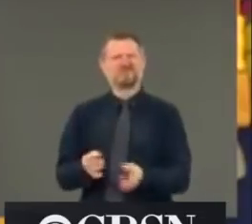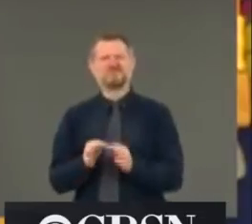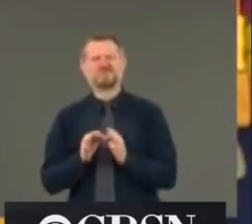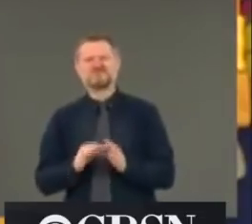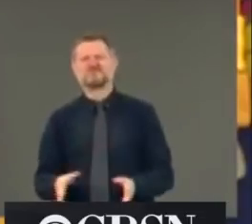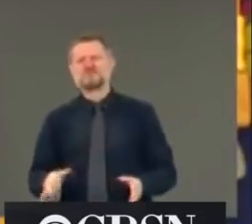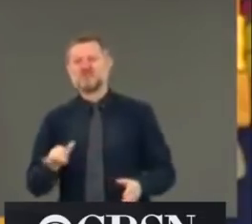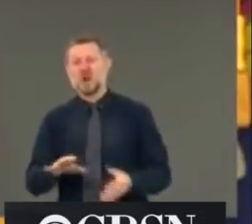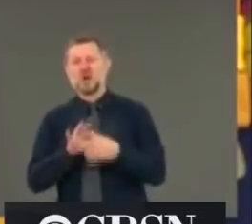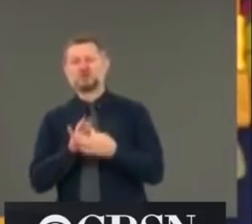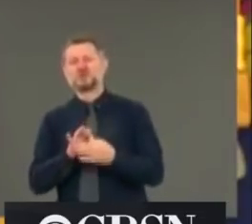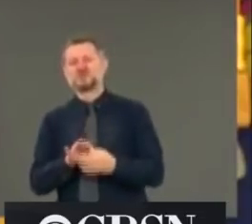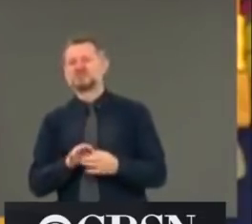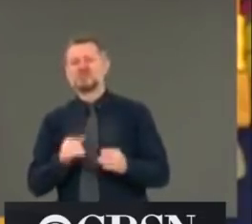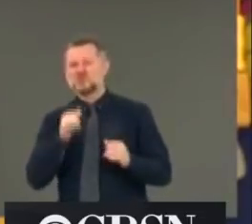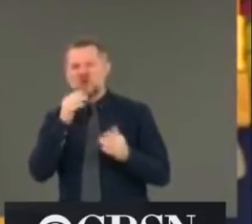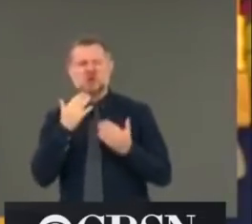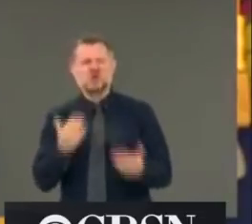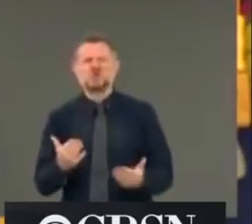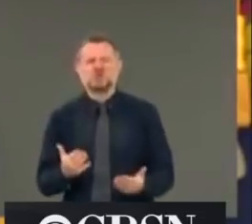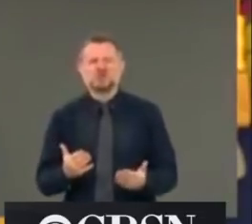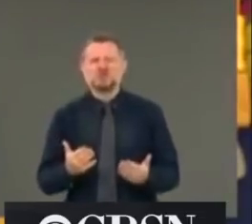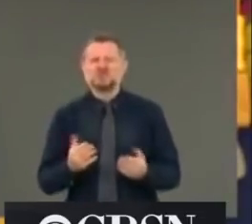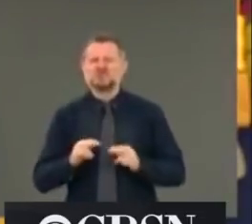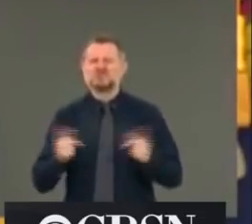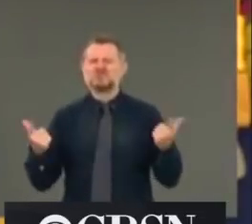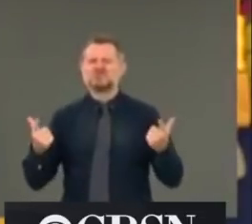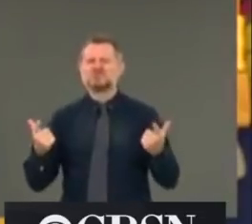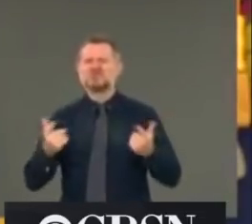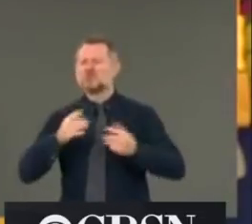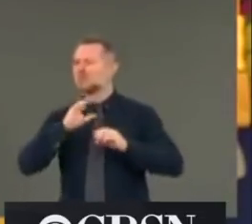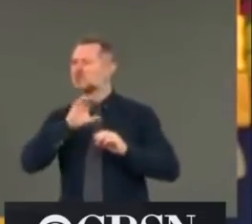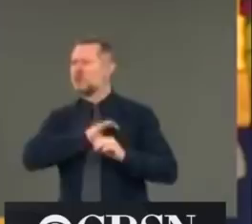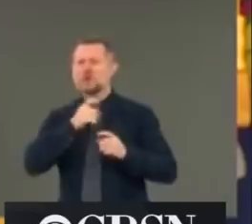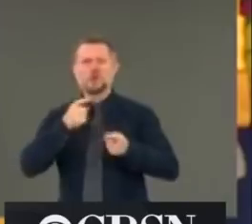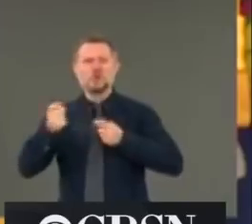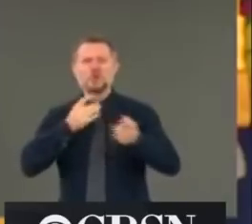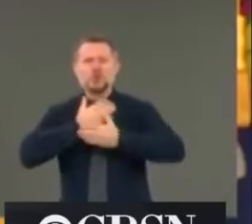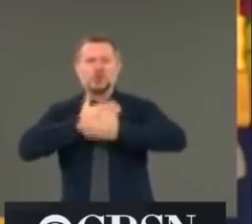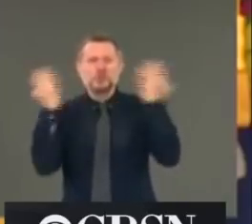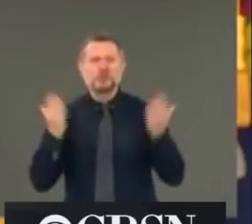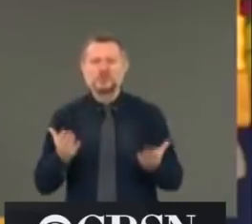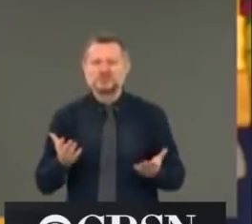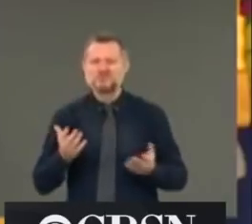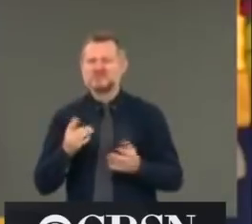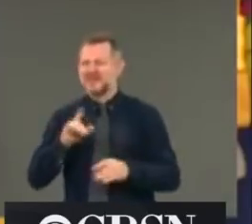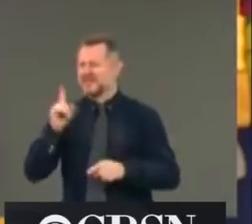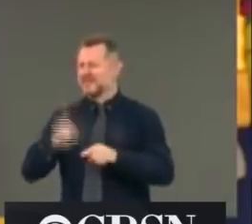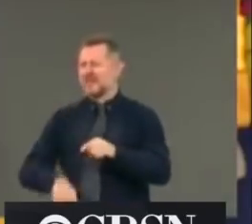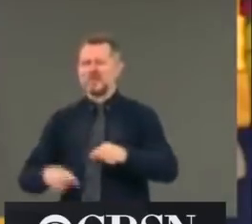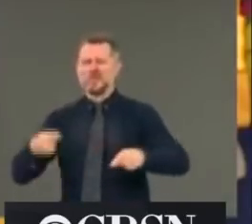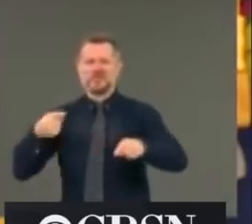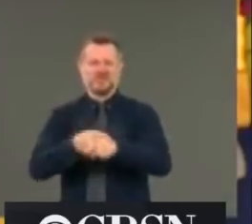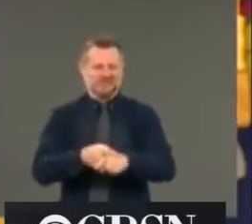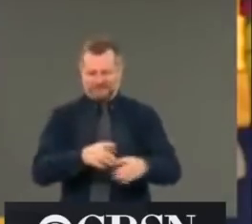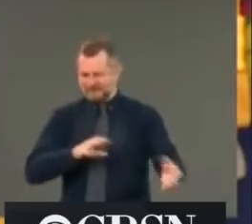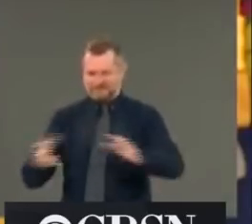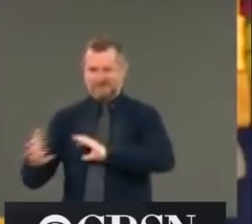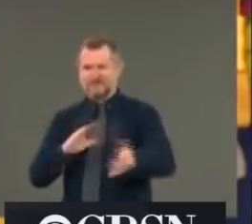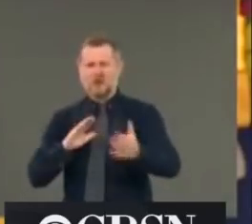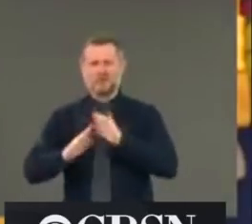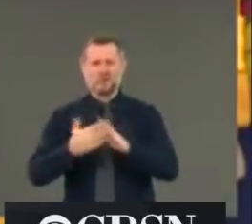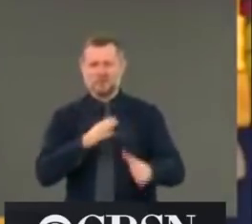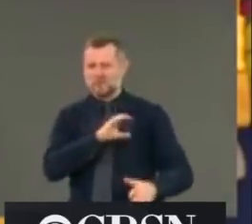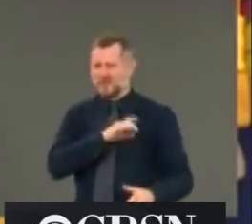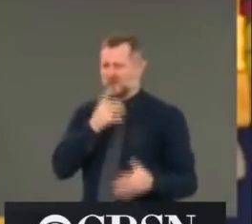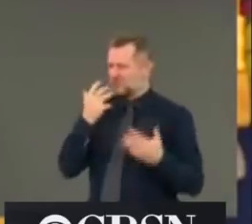work, the policing doesn't work. It can't work despite the community. I'm going to police you even though you don't want me